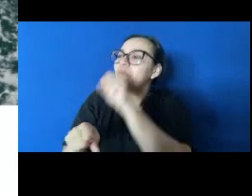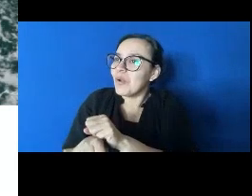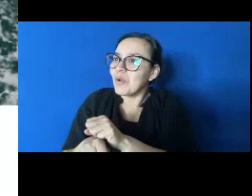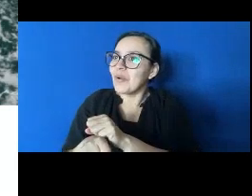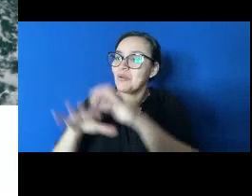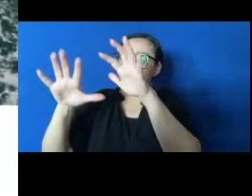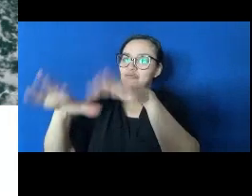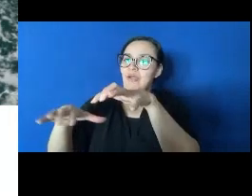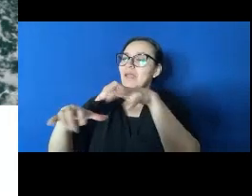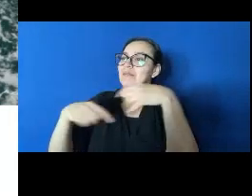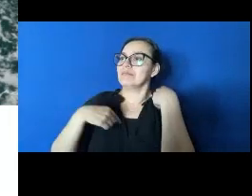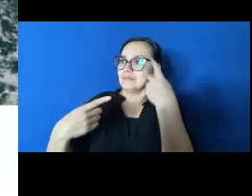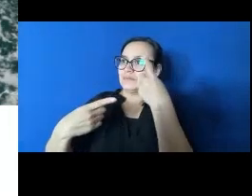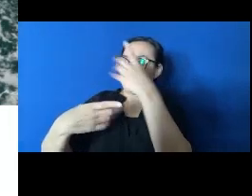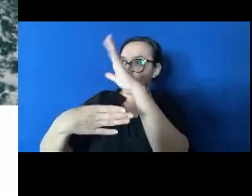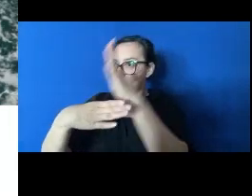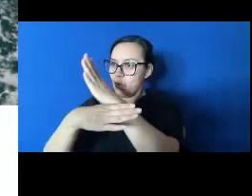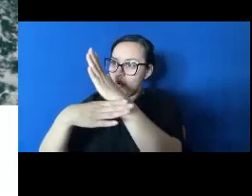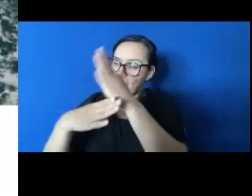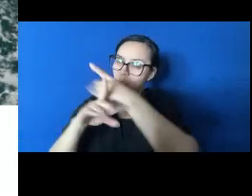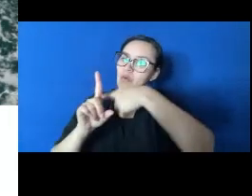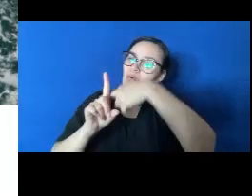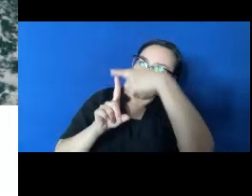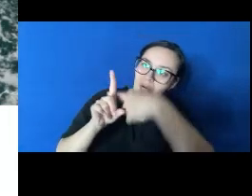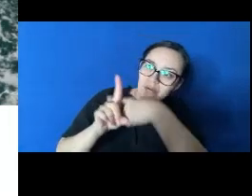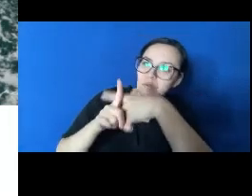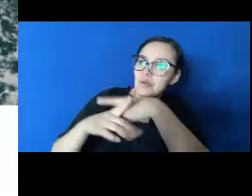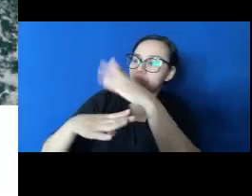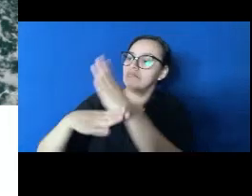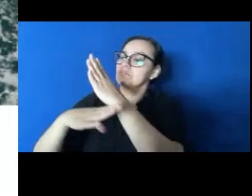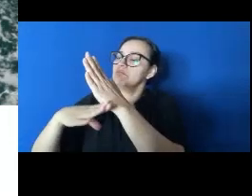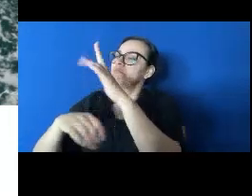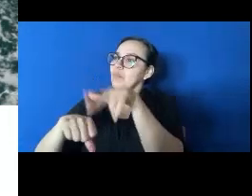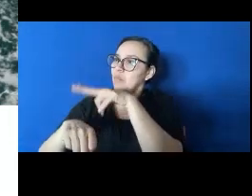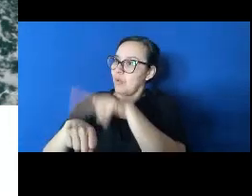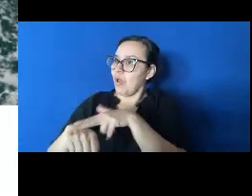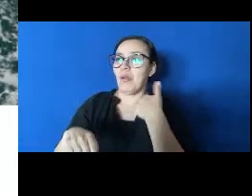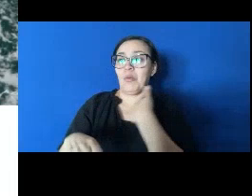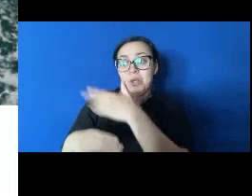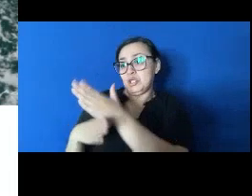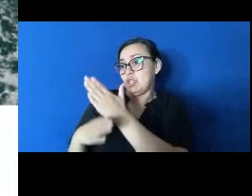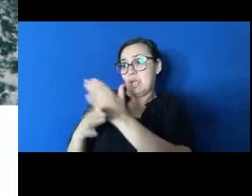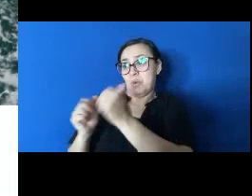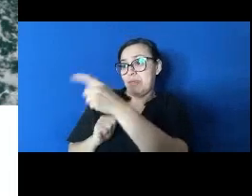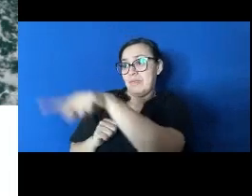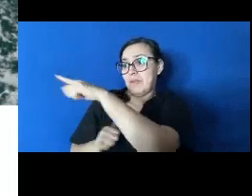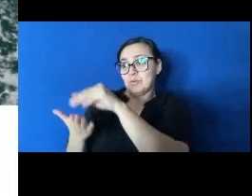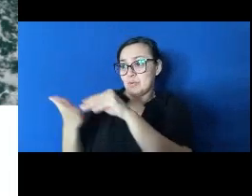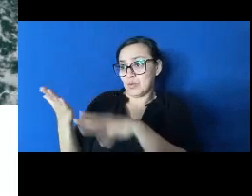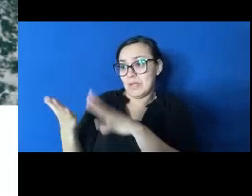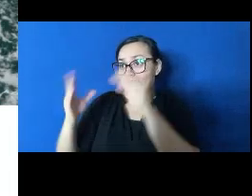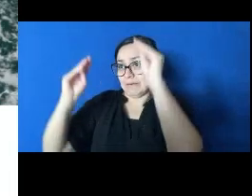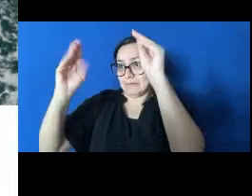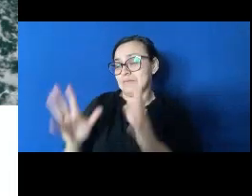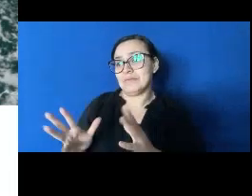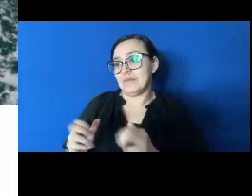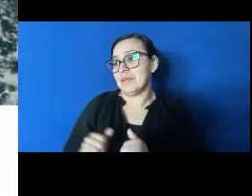schools, as teachers ask about information about rainfall and temperature. We pass that information